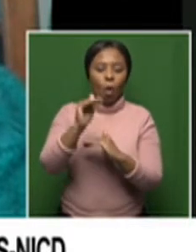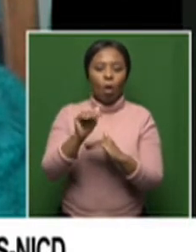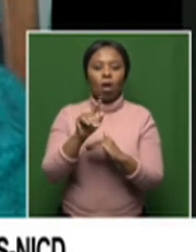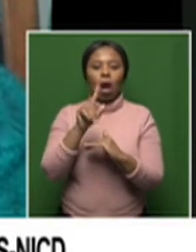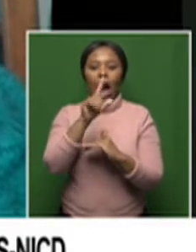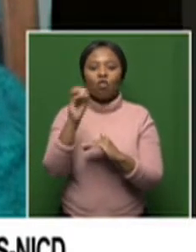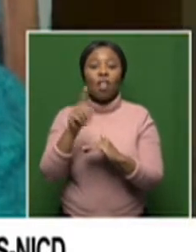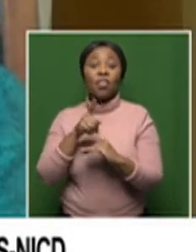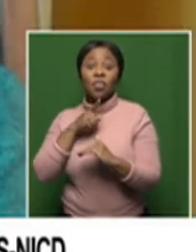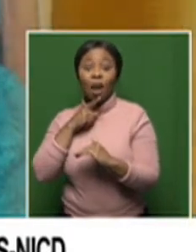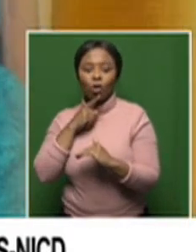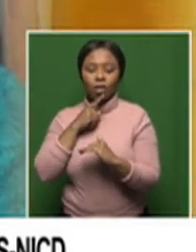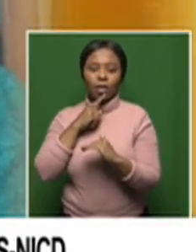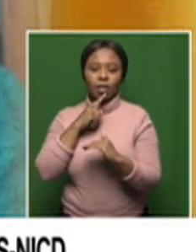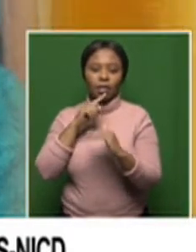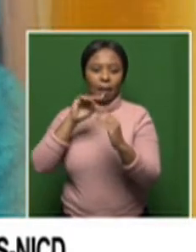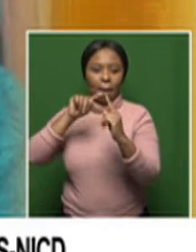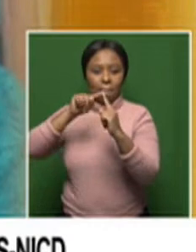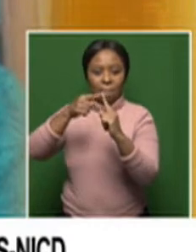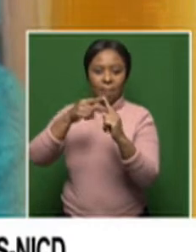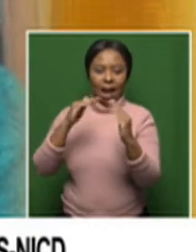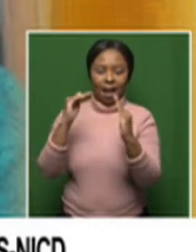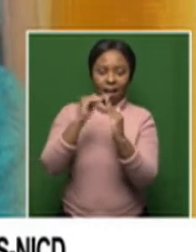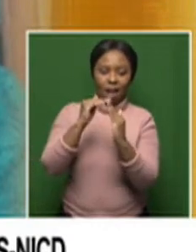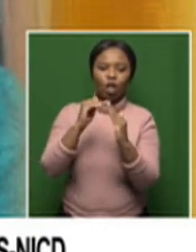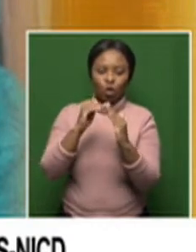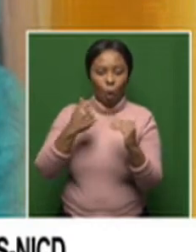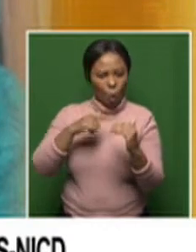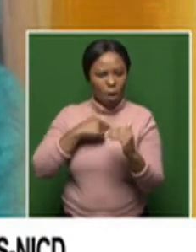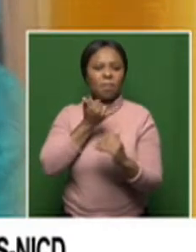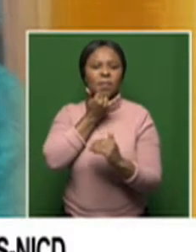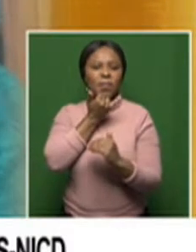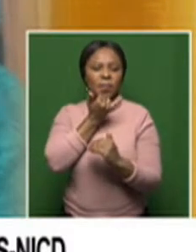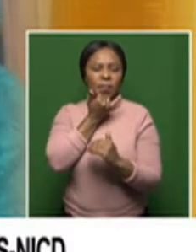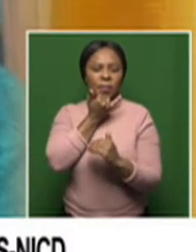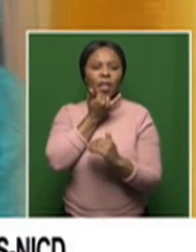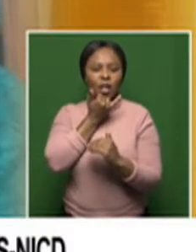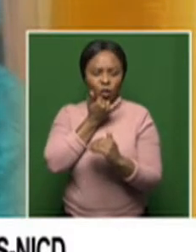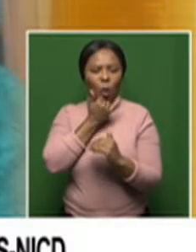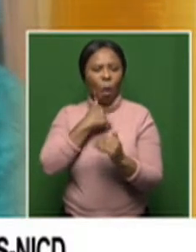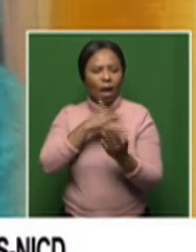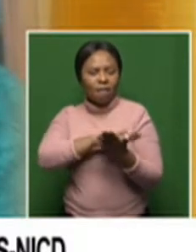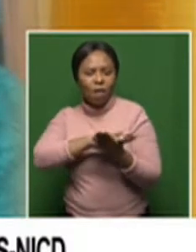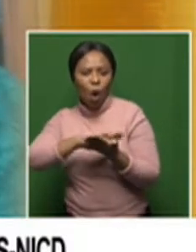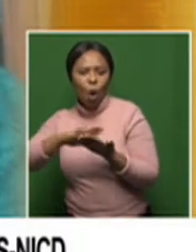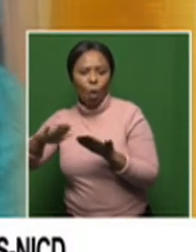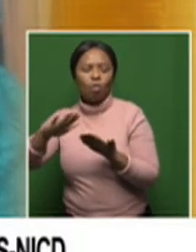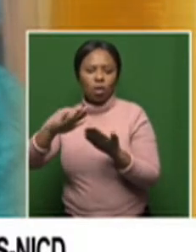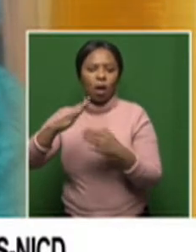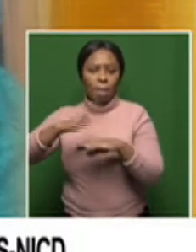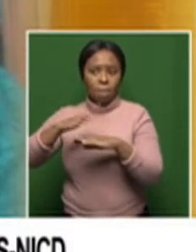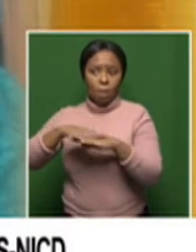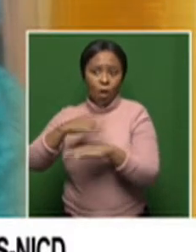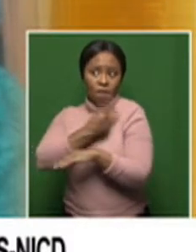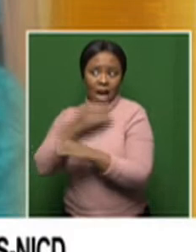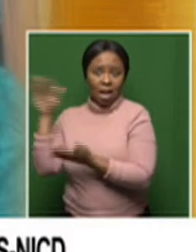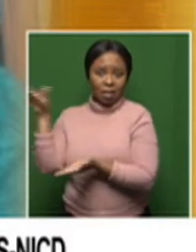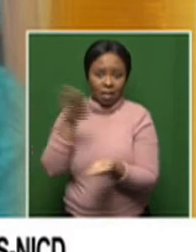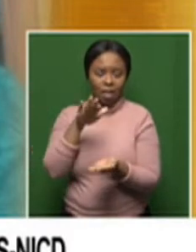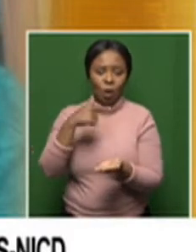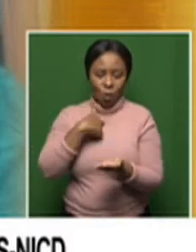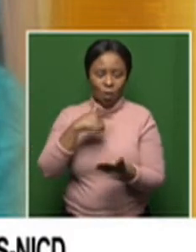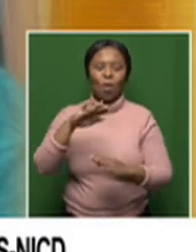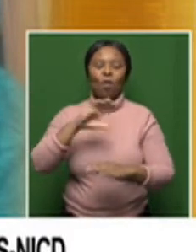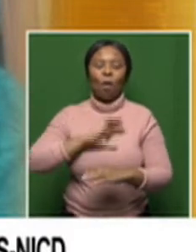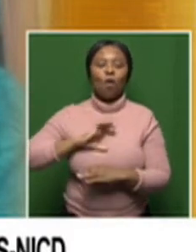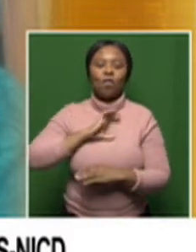mark, and we are really pleased about this. And with the anticipated flow of vaccine to come, we are now confident that we will